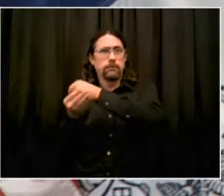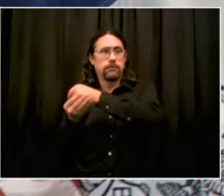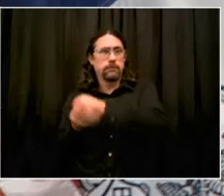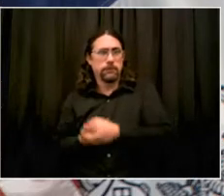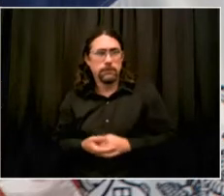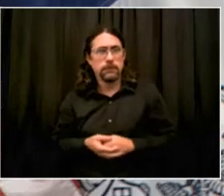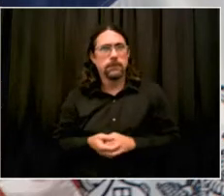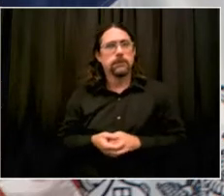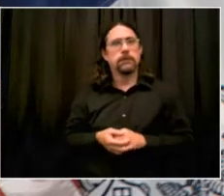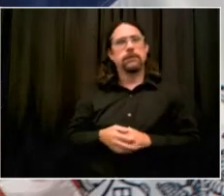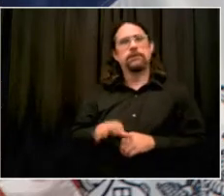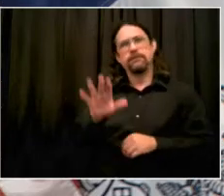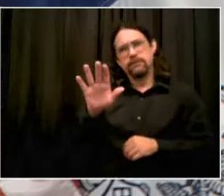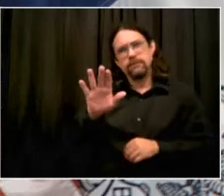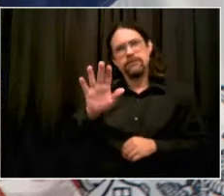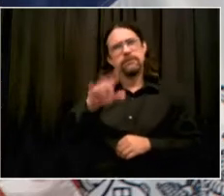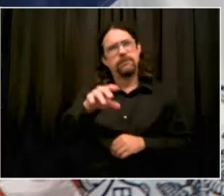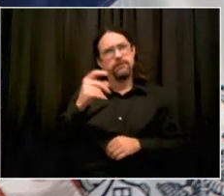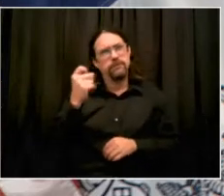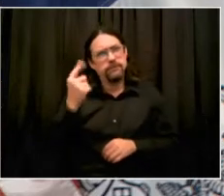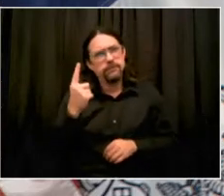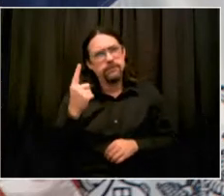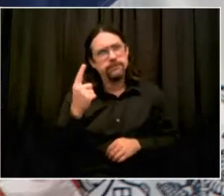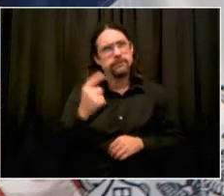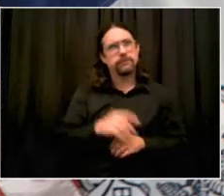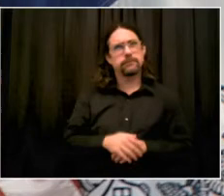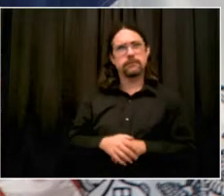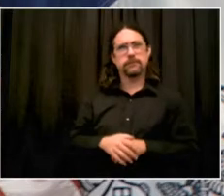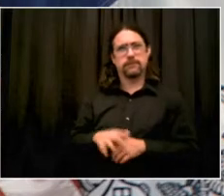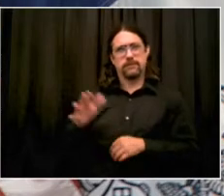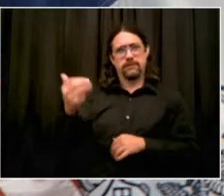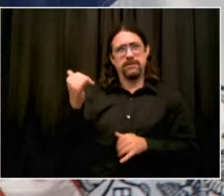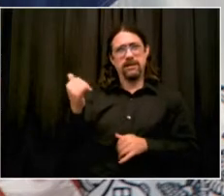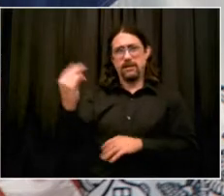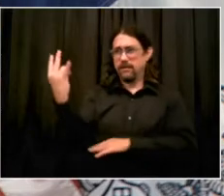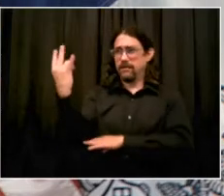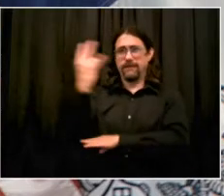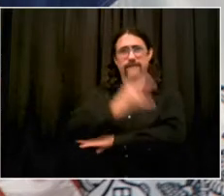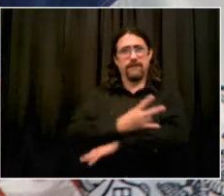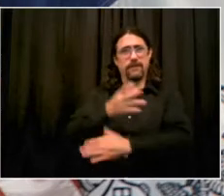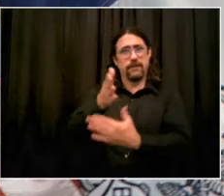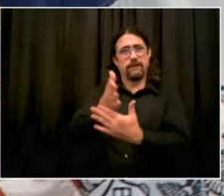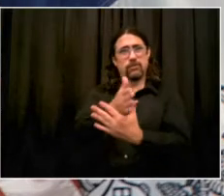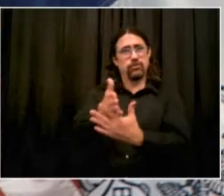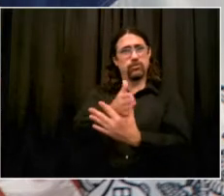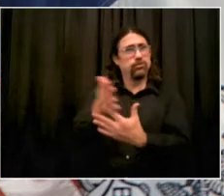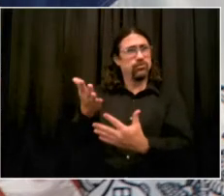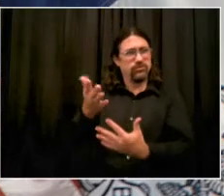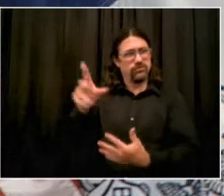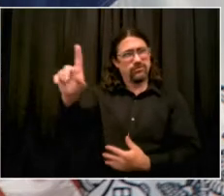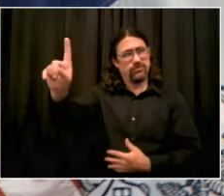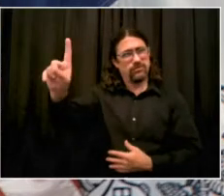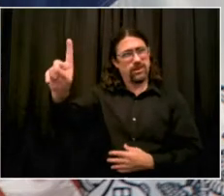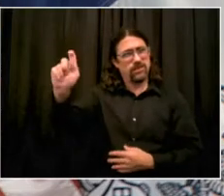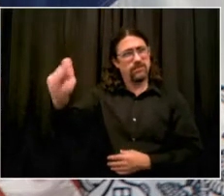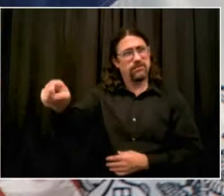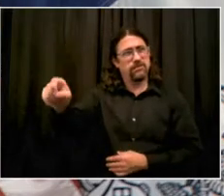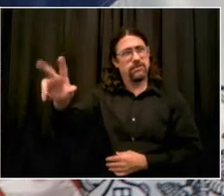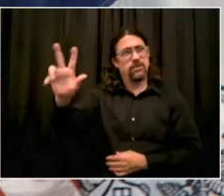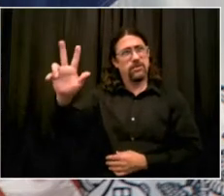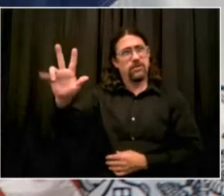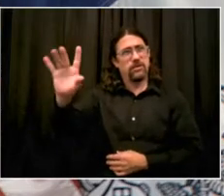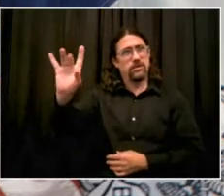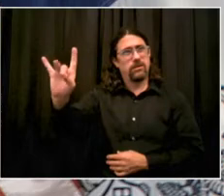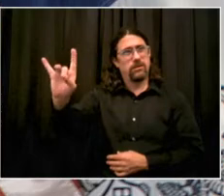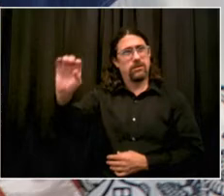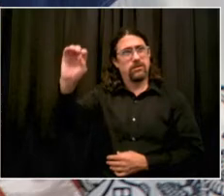1.38%, it is, I still believe, with intensive effort in the 9 zip codes, that we can turn the situation around